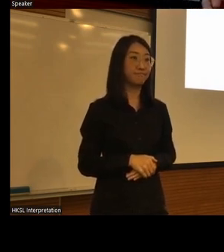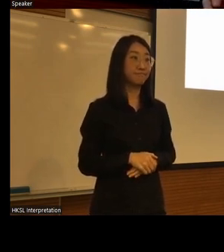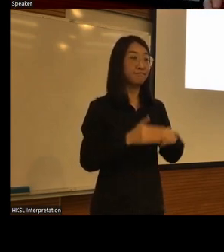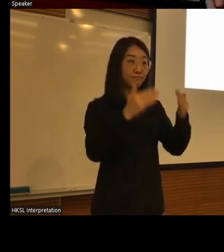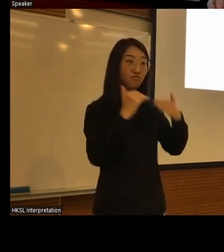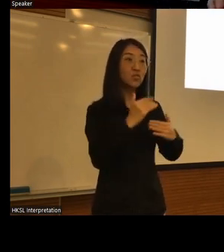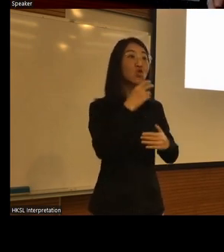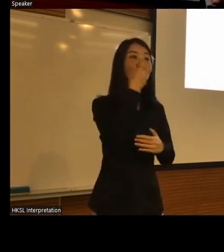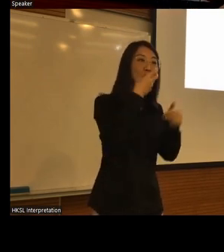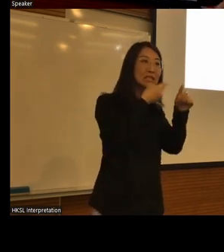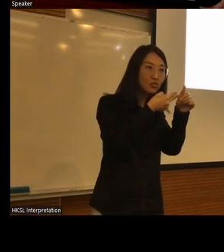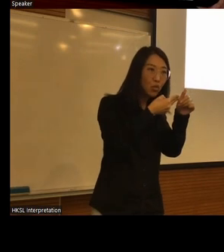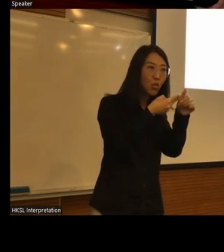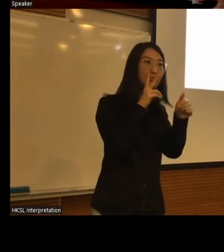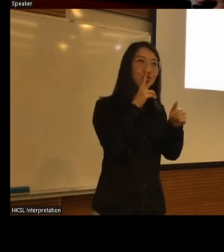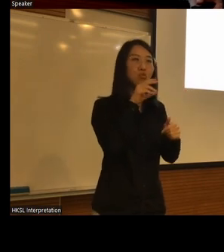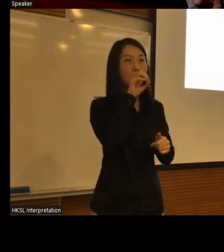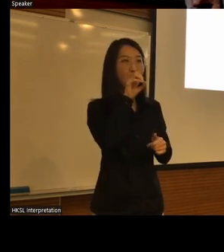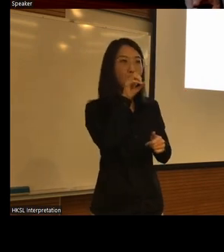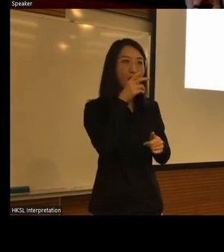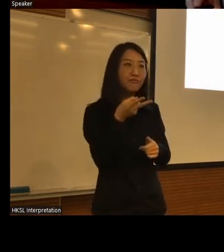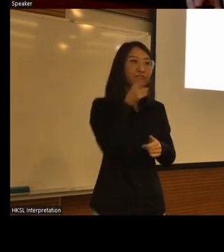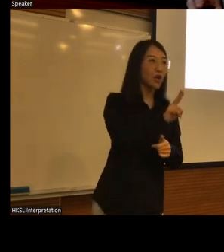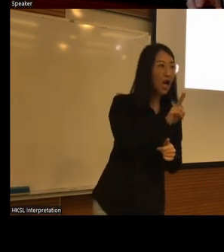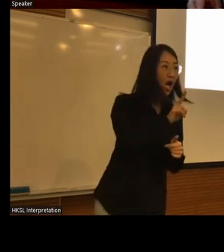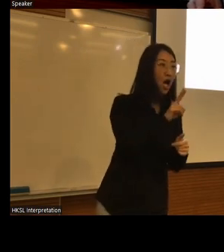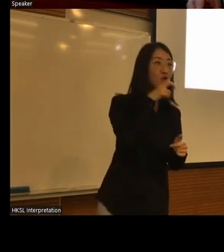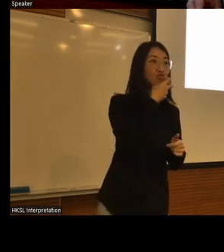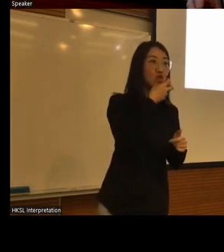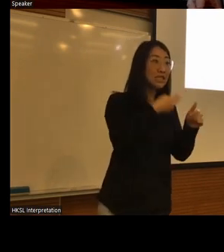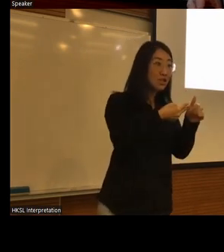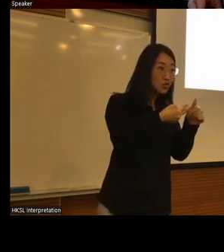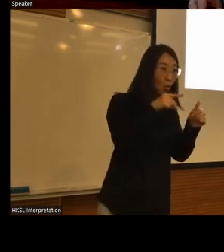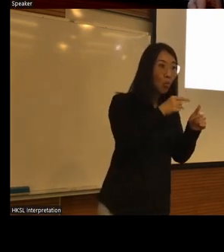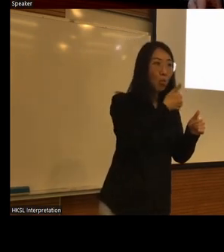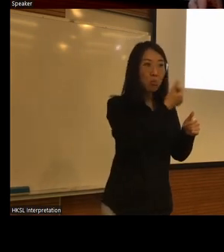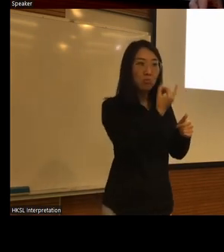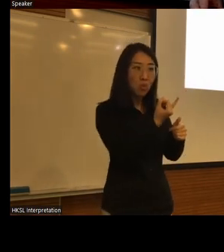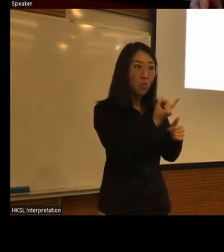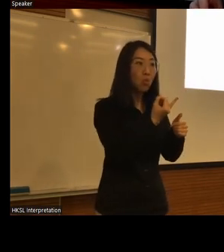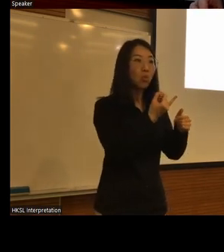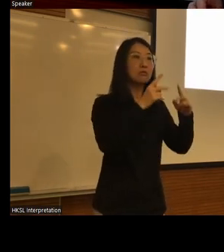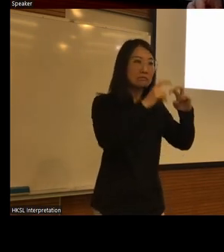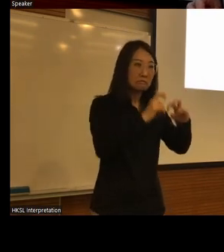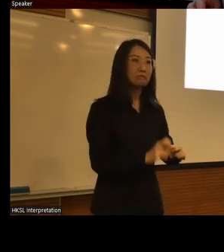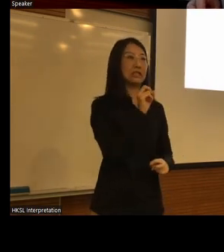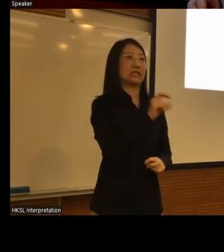Language quality in the output, if you don't see anything, it doesn't mean that there's no data. It's just disappeared. The data was stolen.